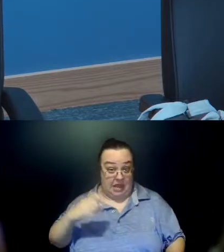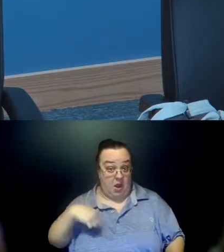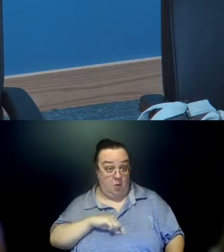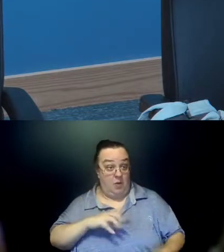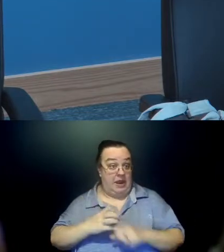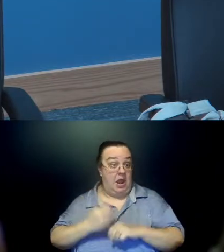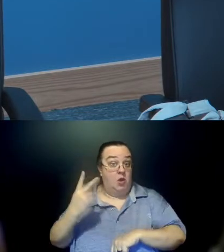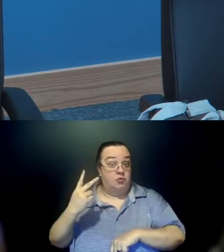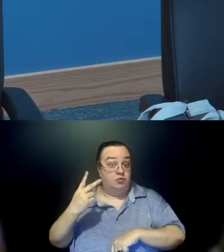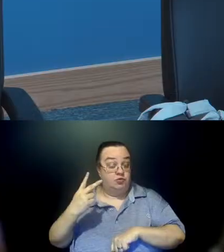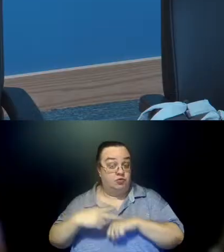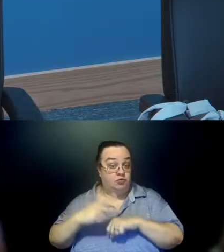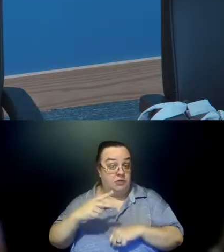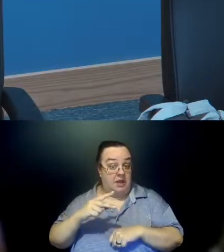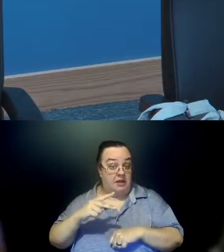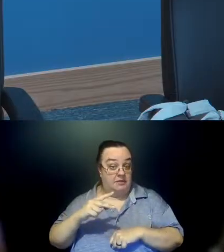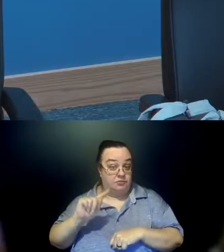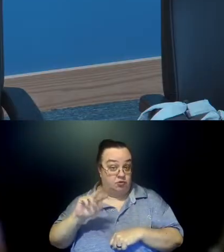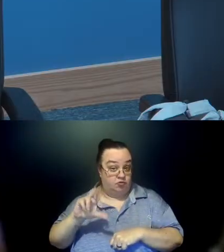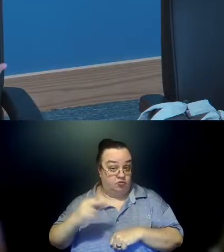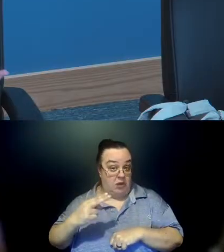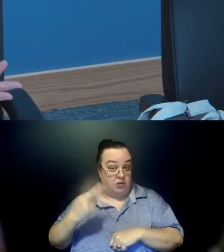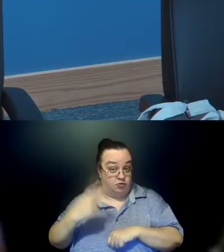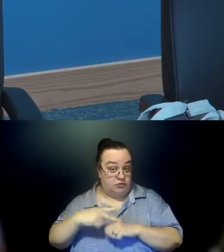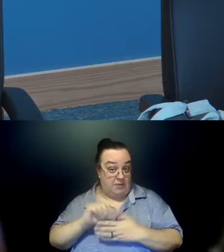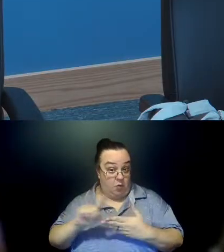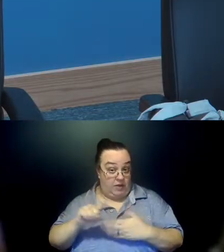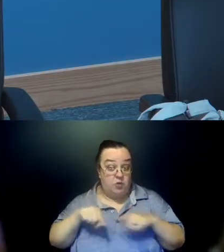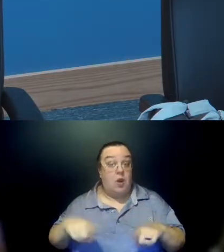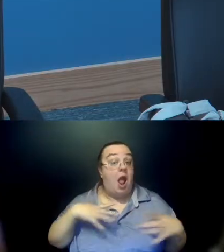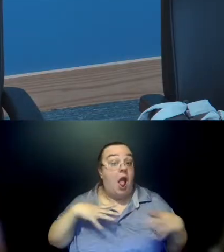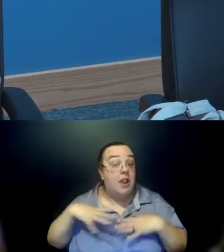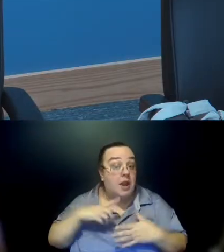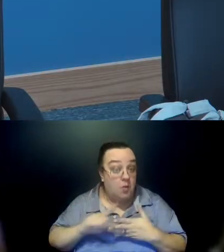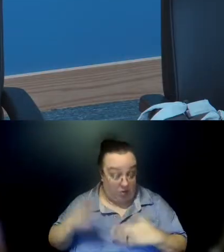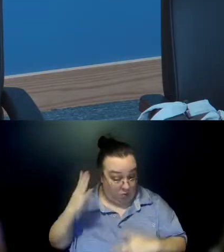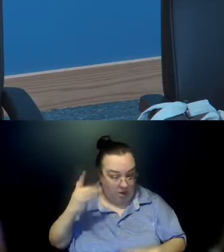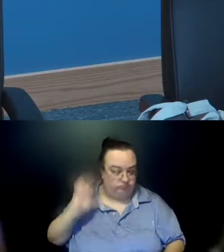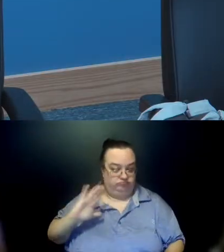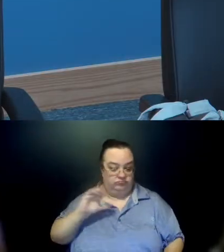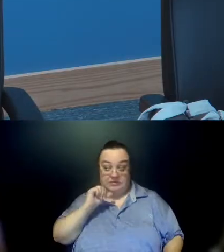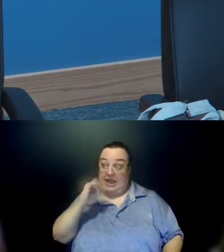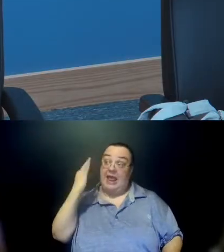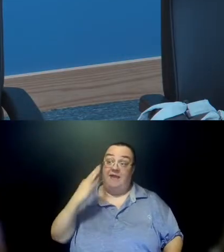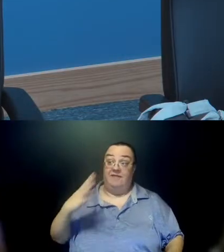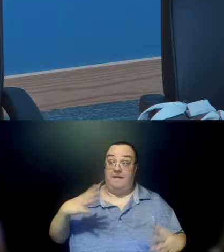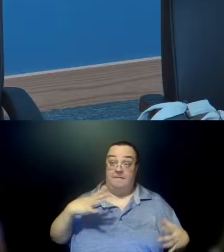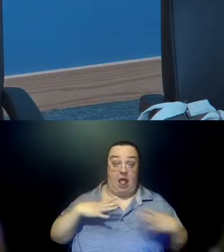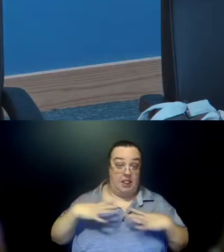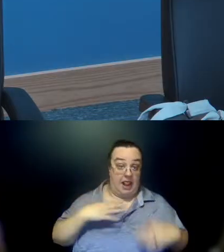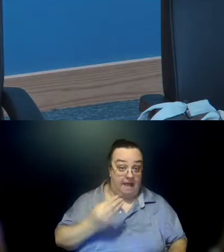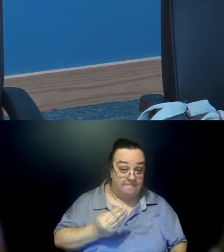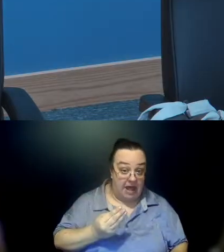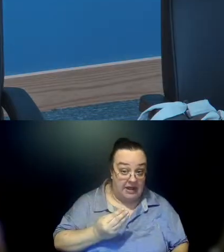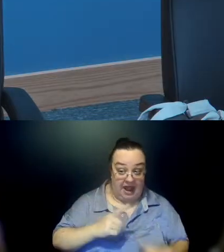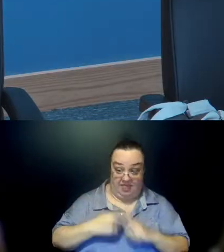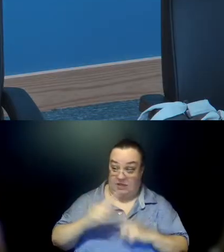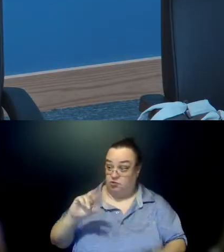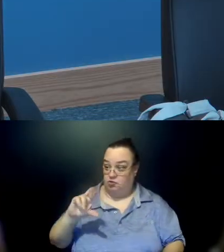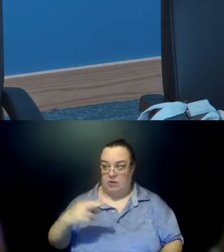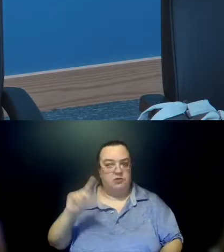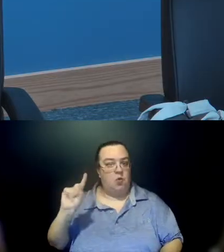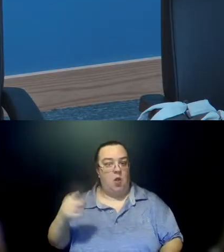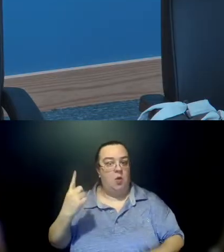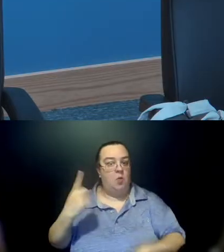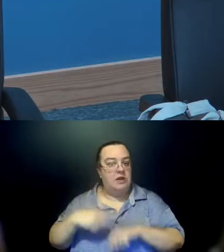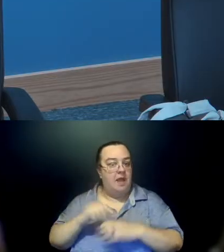holiday weeks. Yeah, because we used to not. If it was a Monday holiday, we only got once a week trash, right?